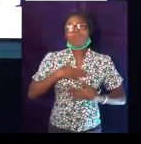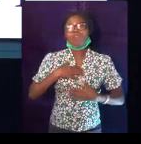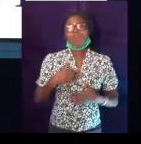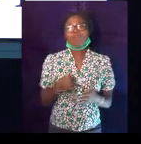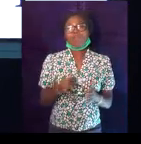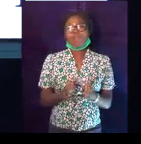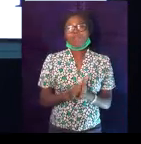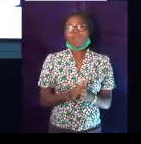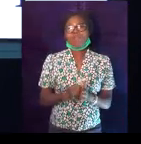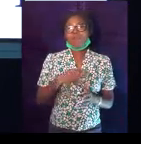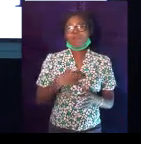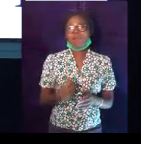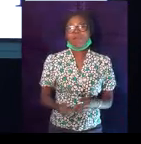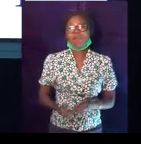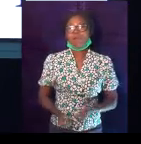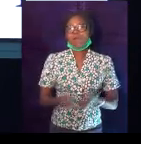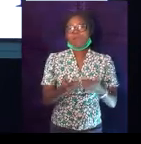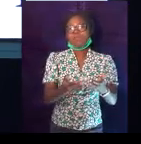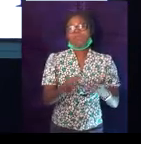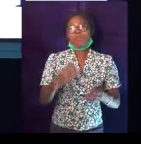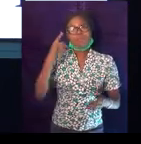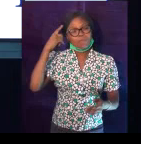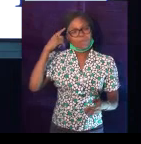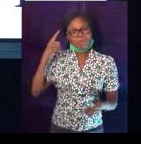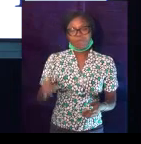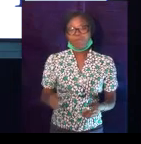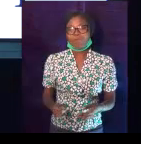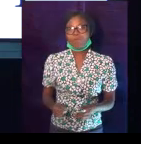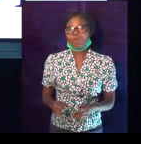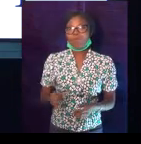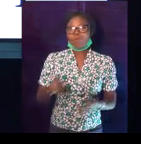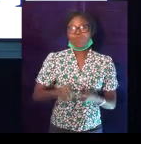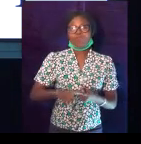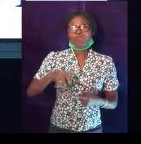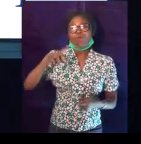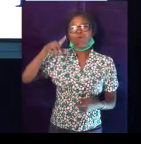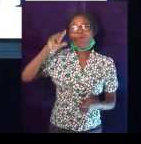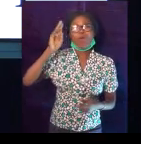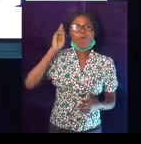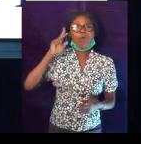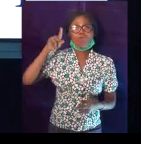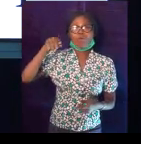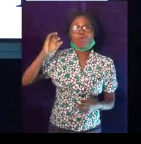enjoy myself. Now I will hand you over to Uncle Popo for the General Studies lesson.